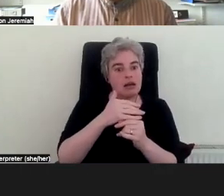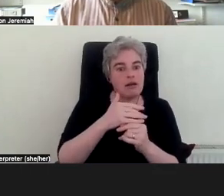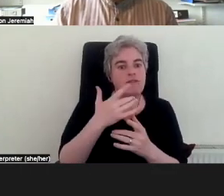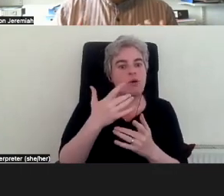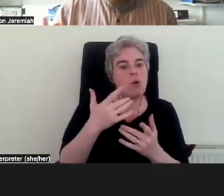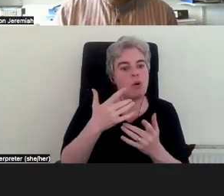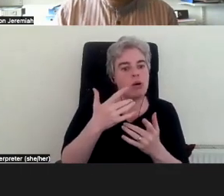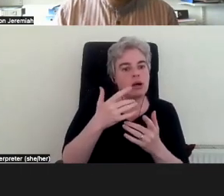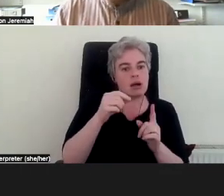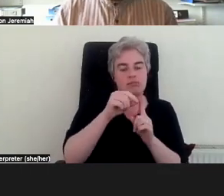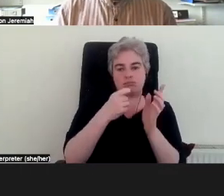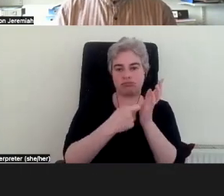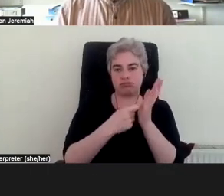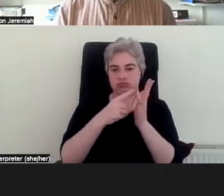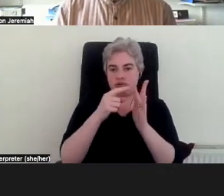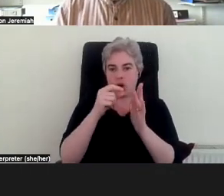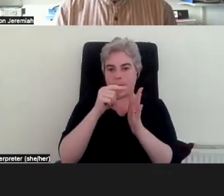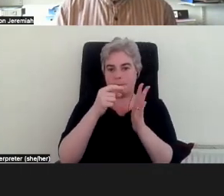Gospel,